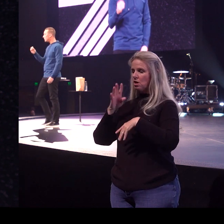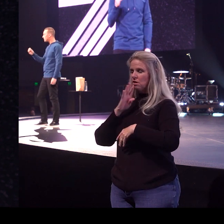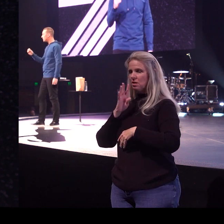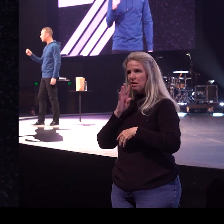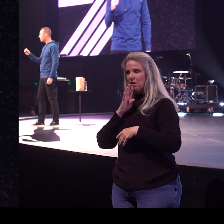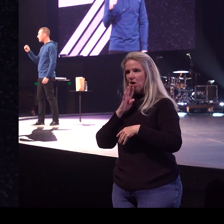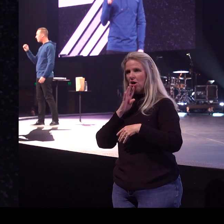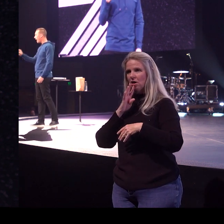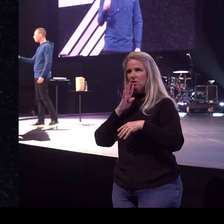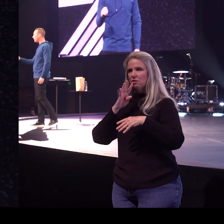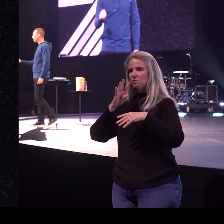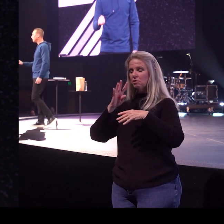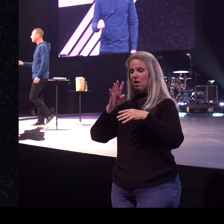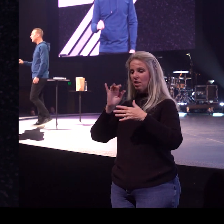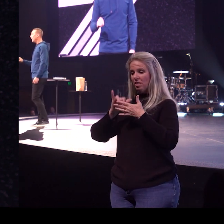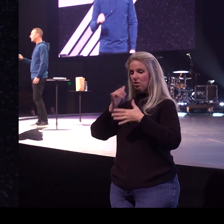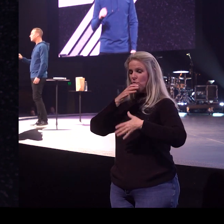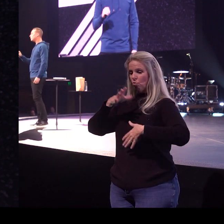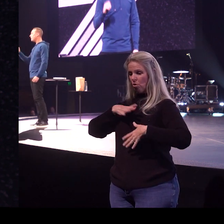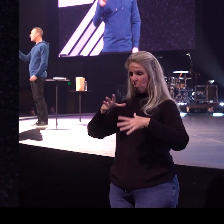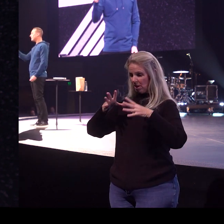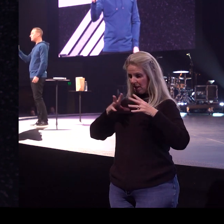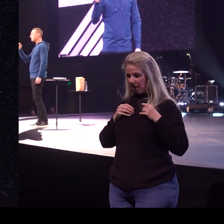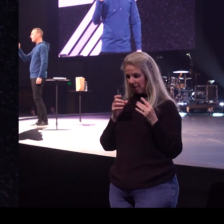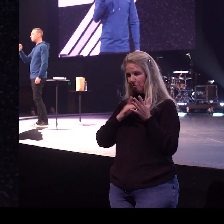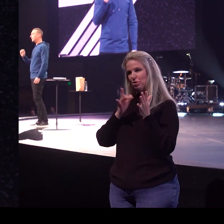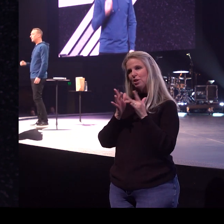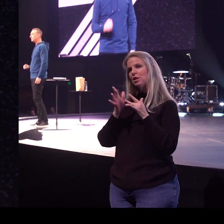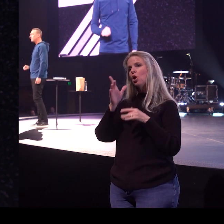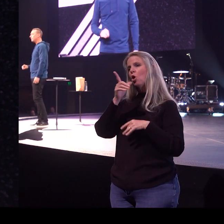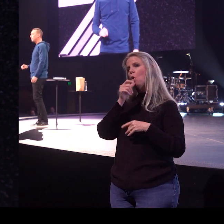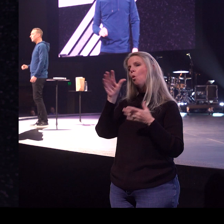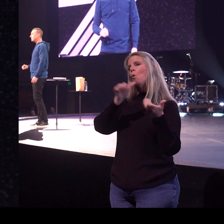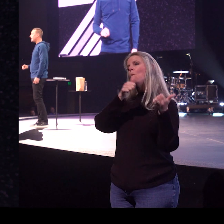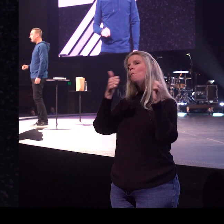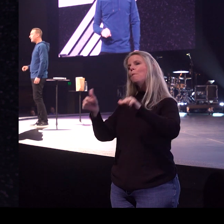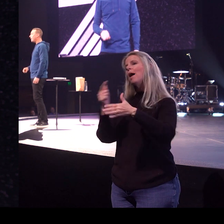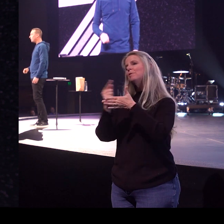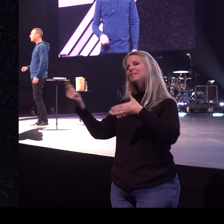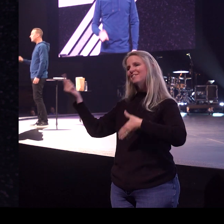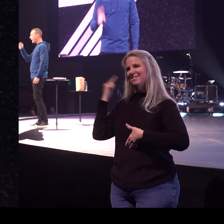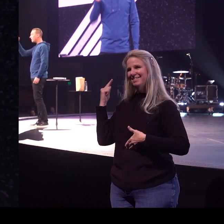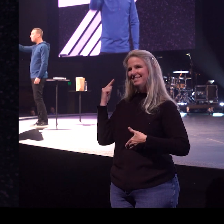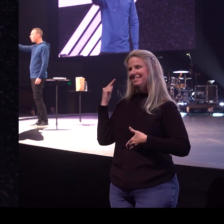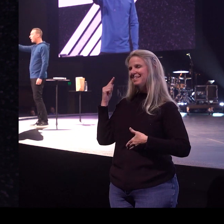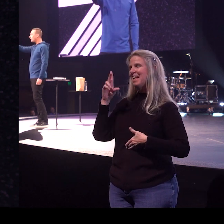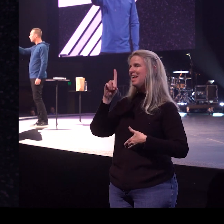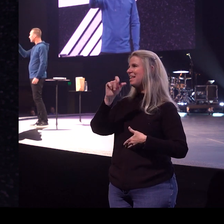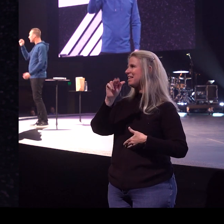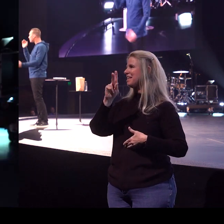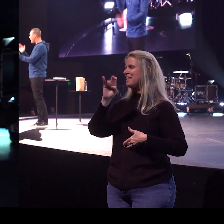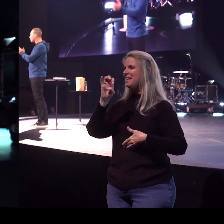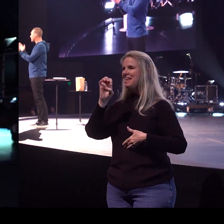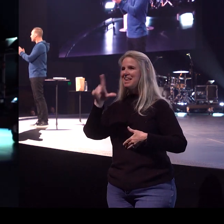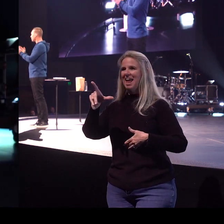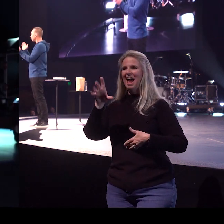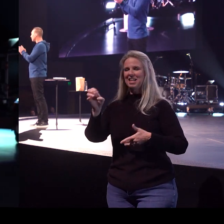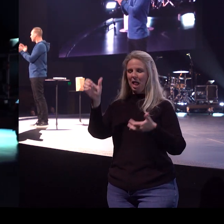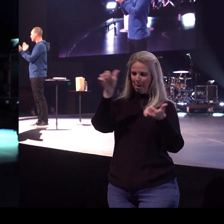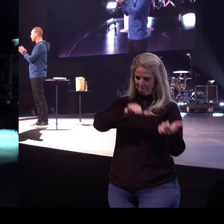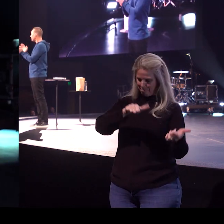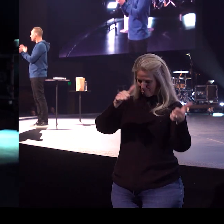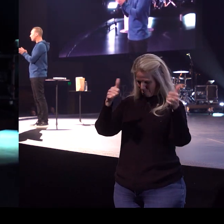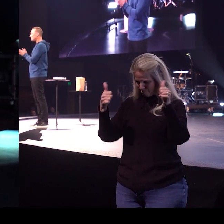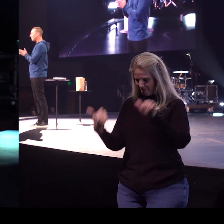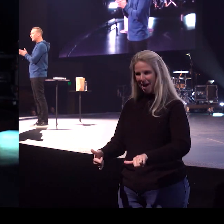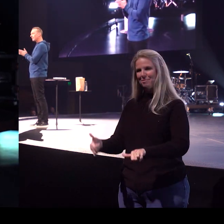life to Jesus that weekend, and guess who baptized her last weekend? Danielle got in the water and baptized her.